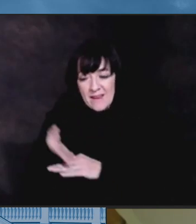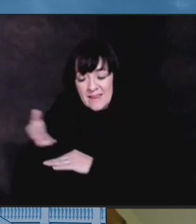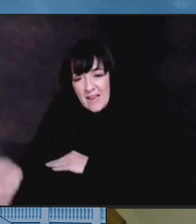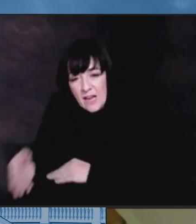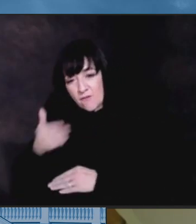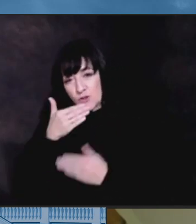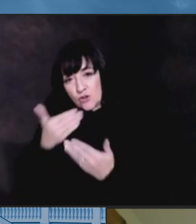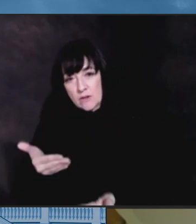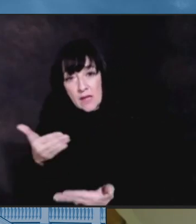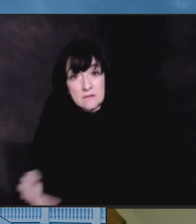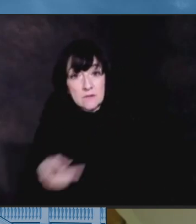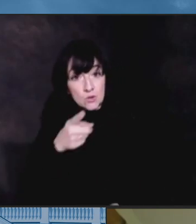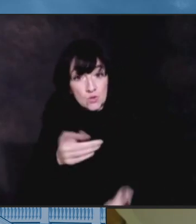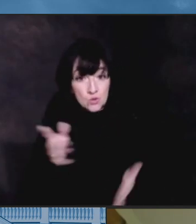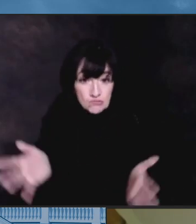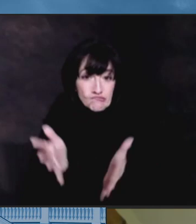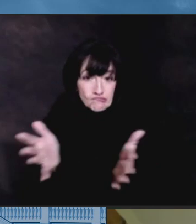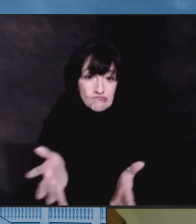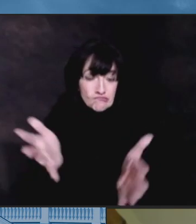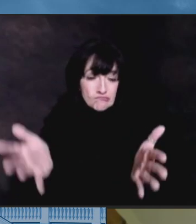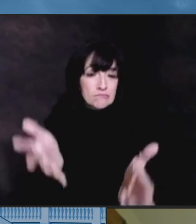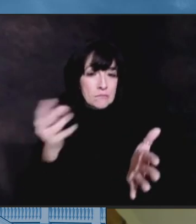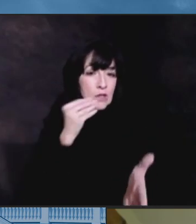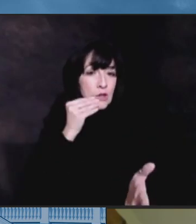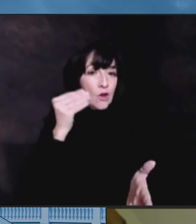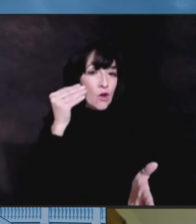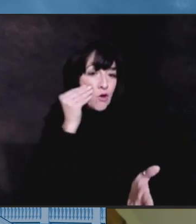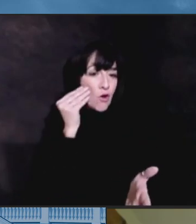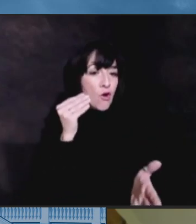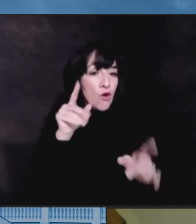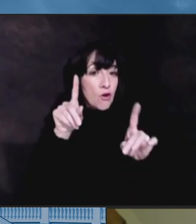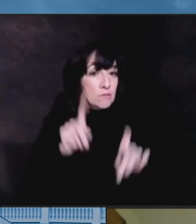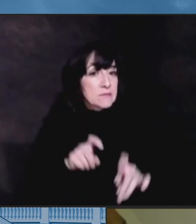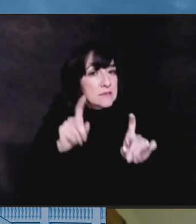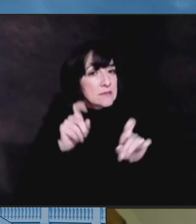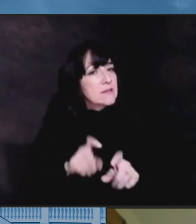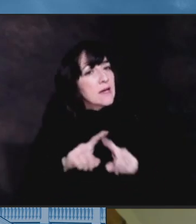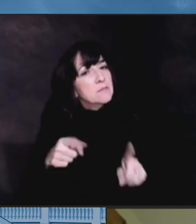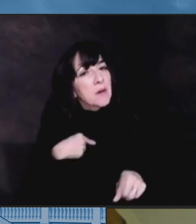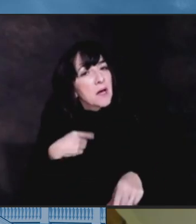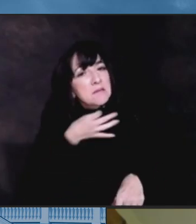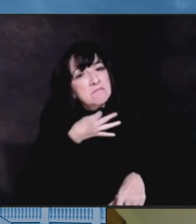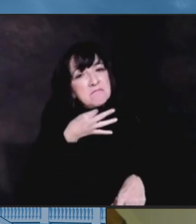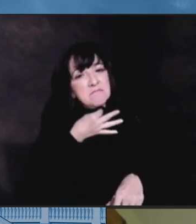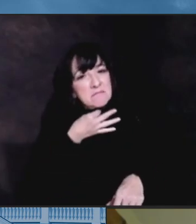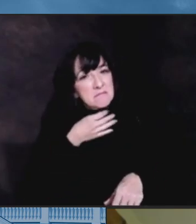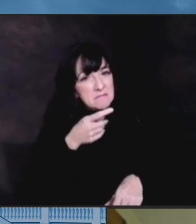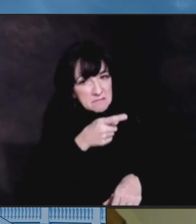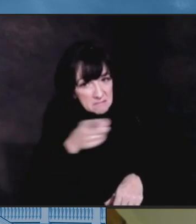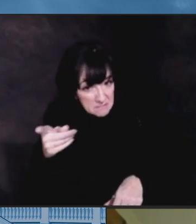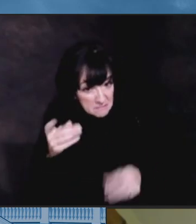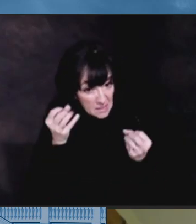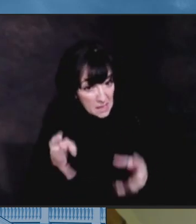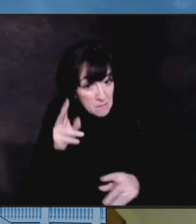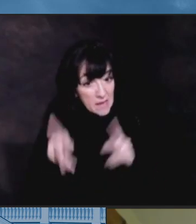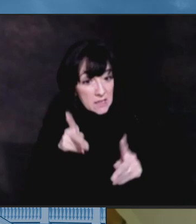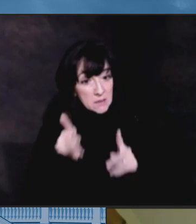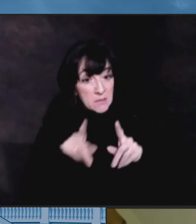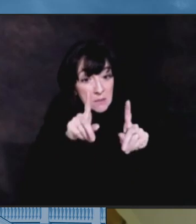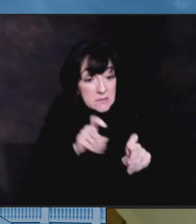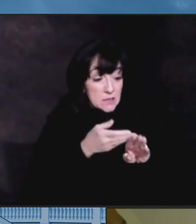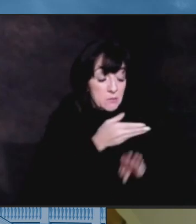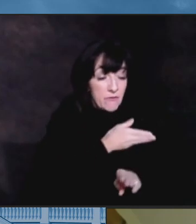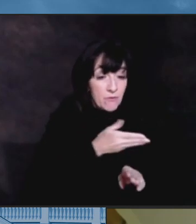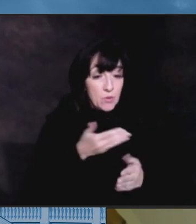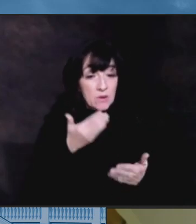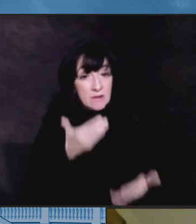but I'm curious what the state learned from that week and how's that going to affect kind of the pop-up sites and community testing events around